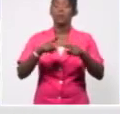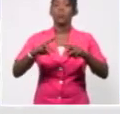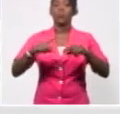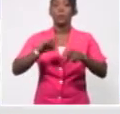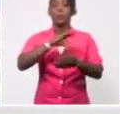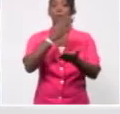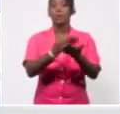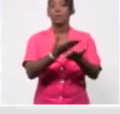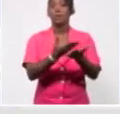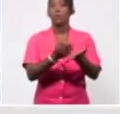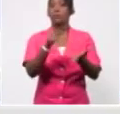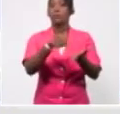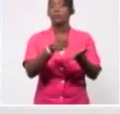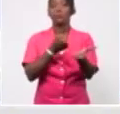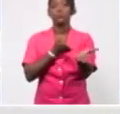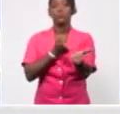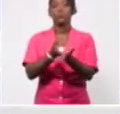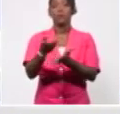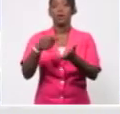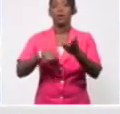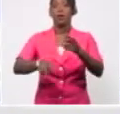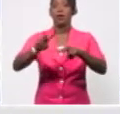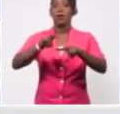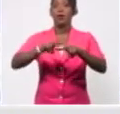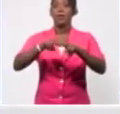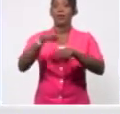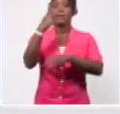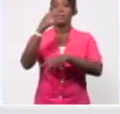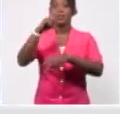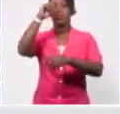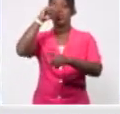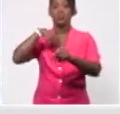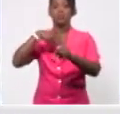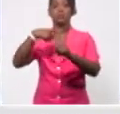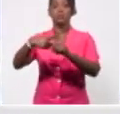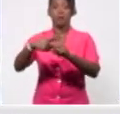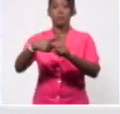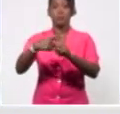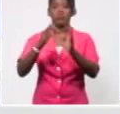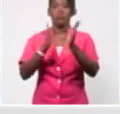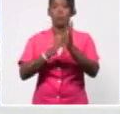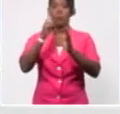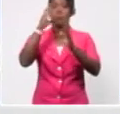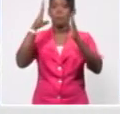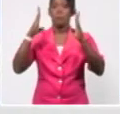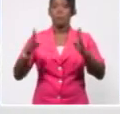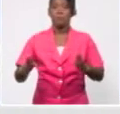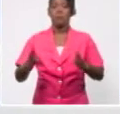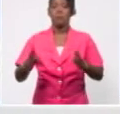As I always mention, 2 people were evacuated at the start of the pandemic.